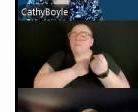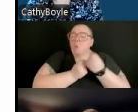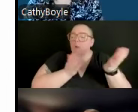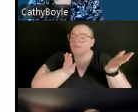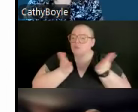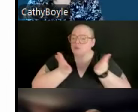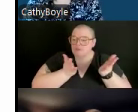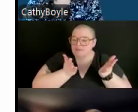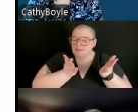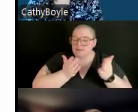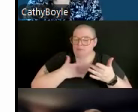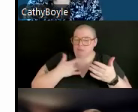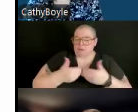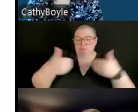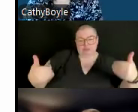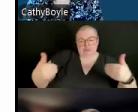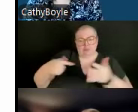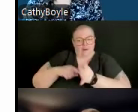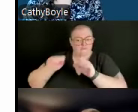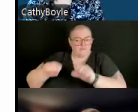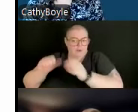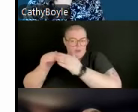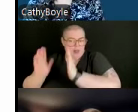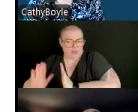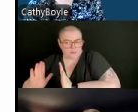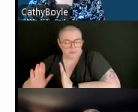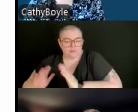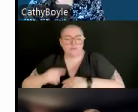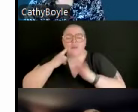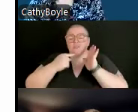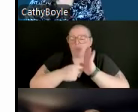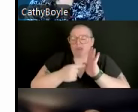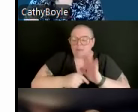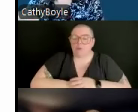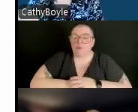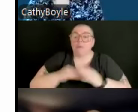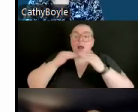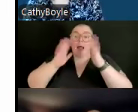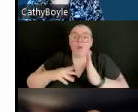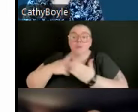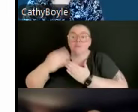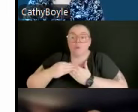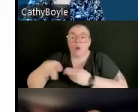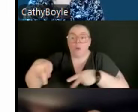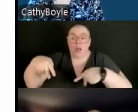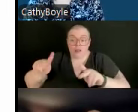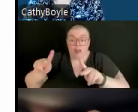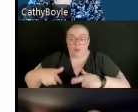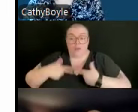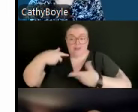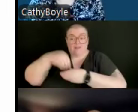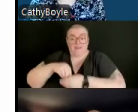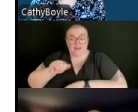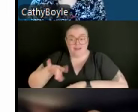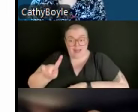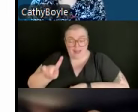separate from affordable housing. For example, a housing program that allows a live-in aid does not specify whether that means an